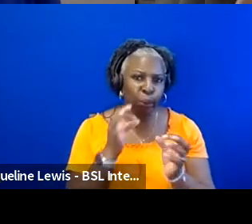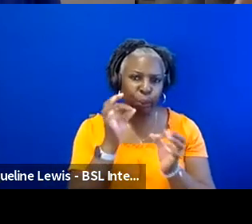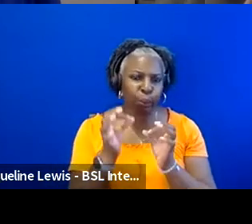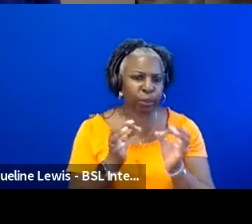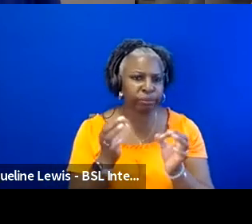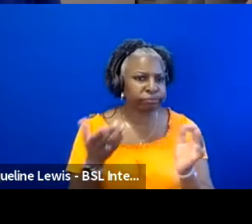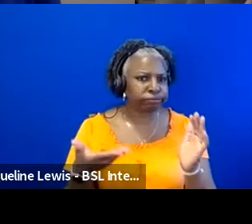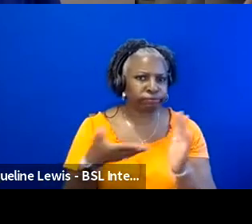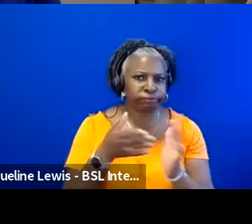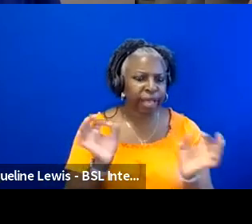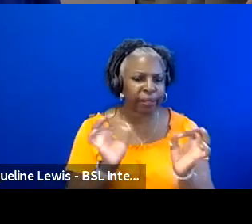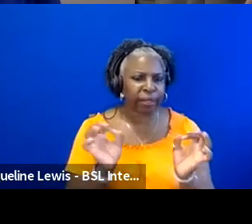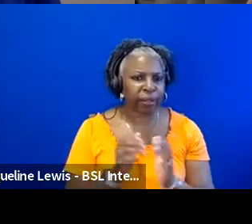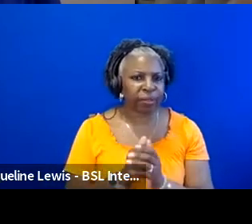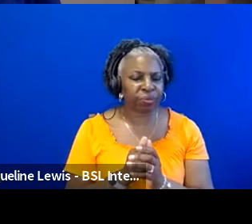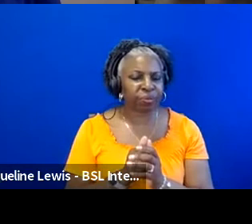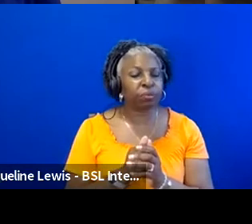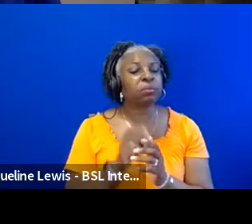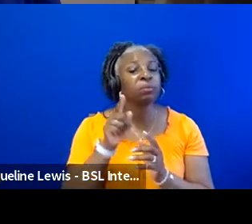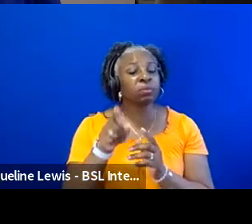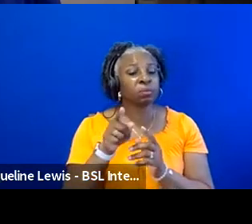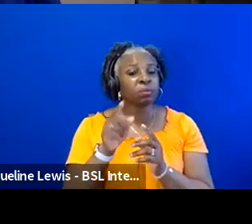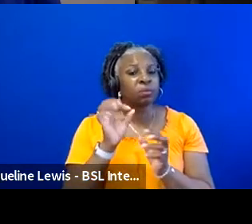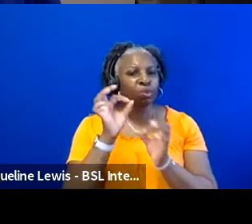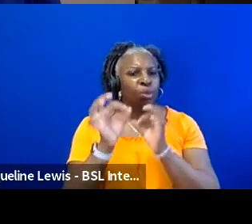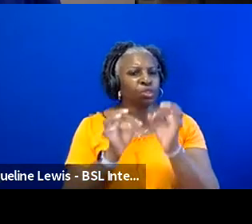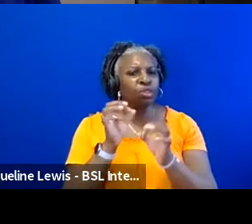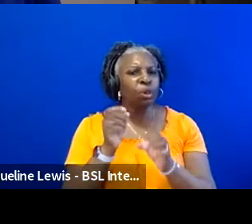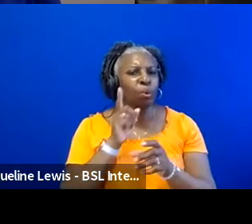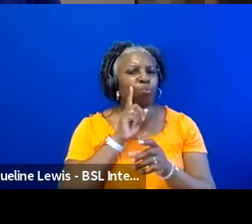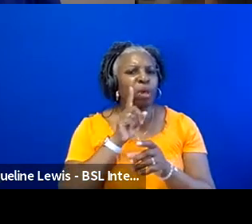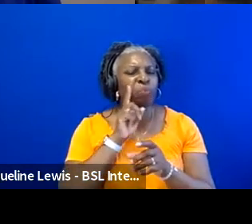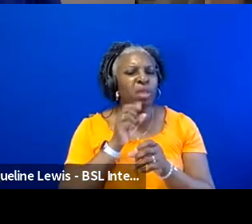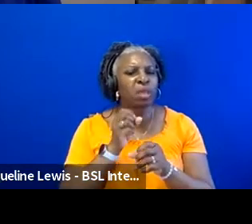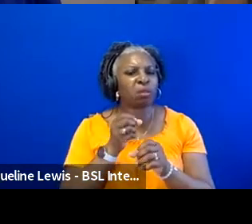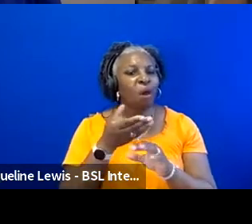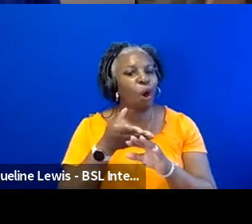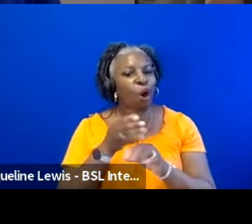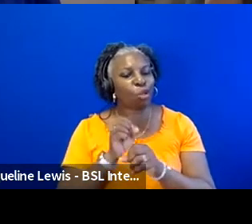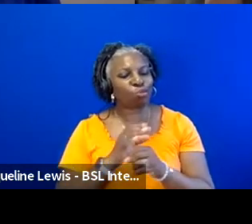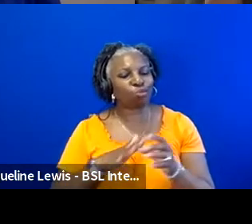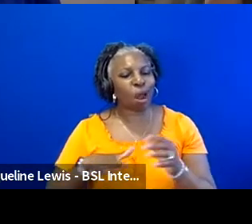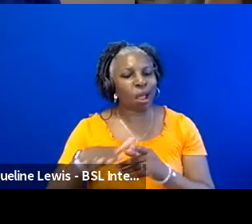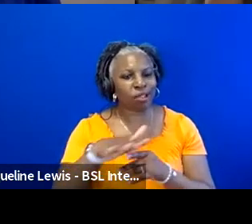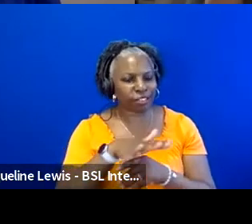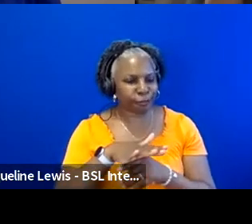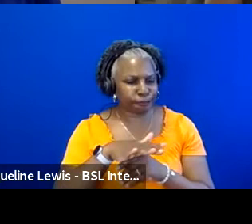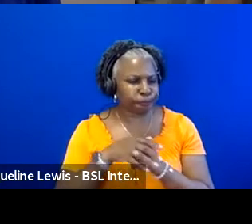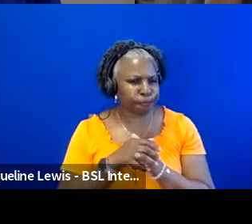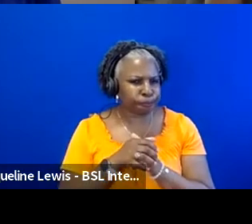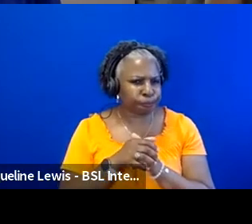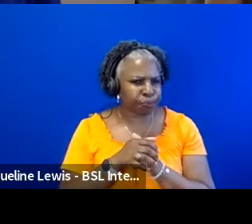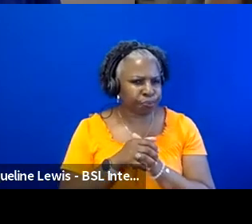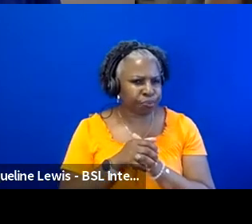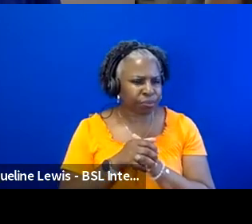Great, thanks so much. There's a couple of questions about our women on the ground, which I'm going to try and quickly answer. Would I